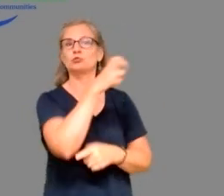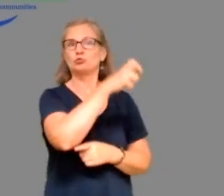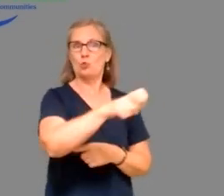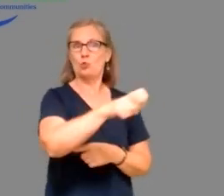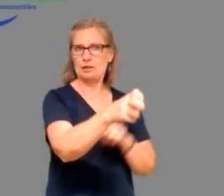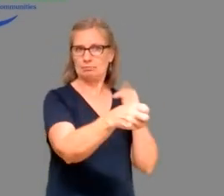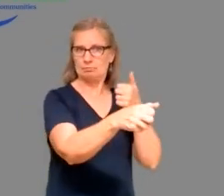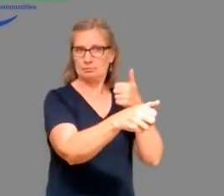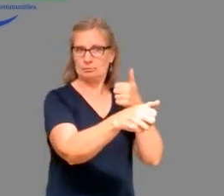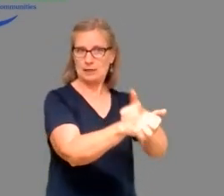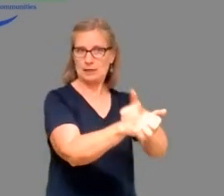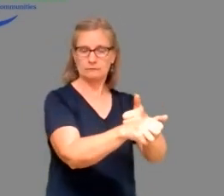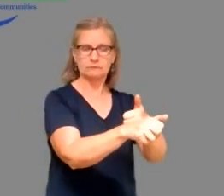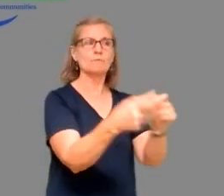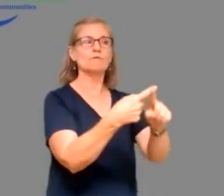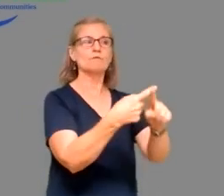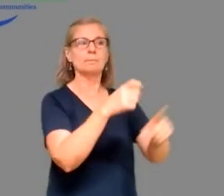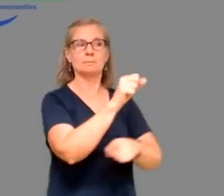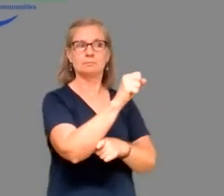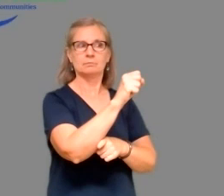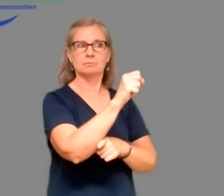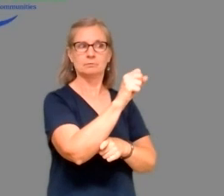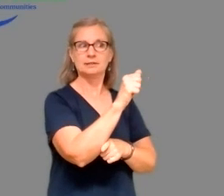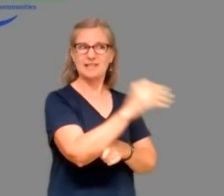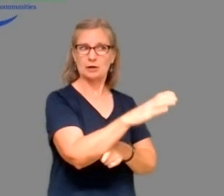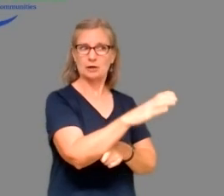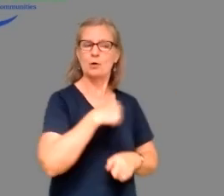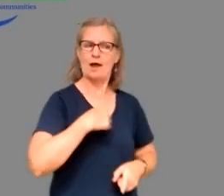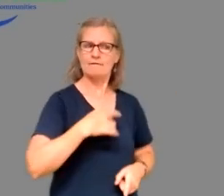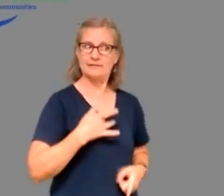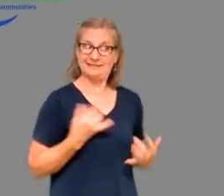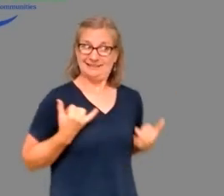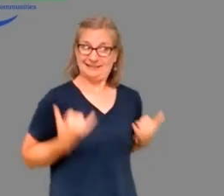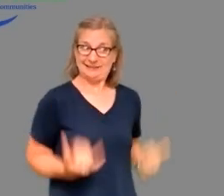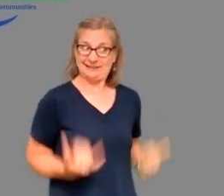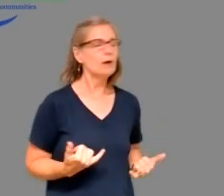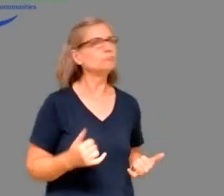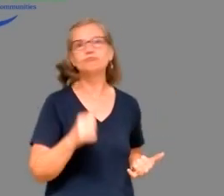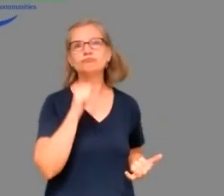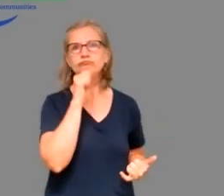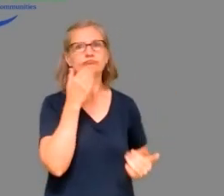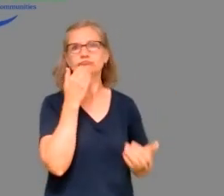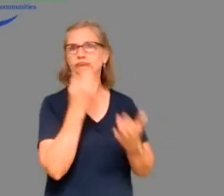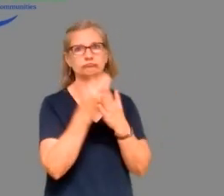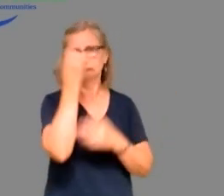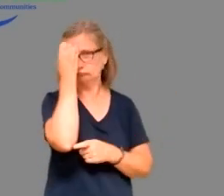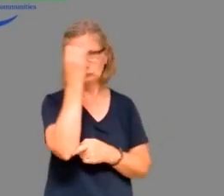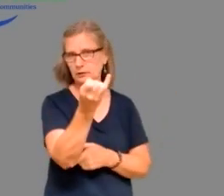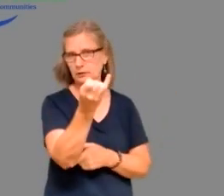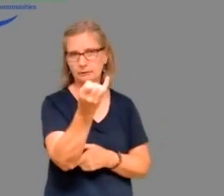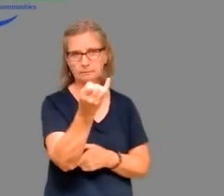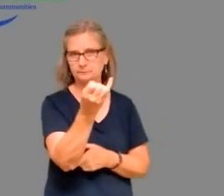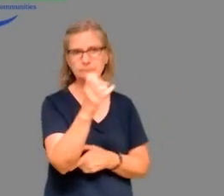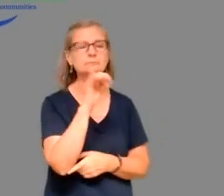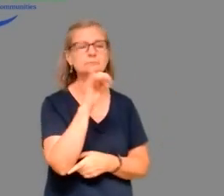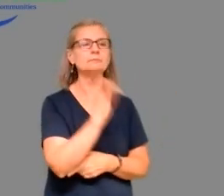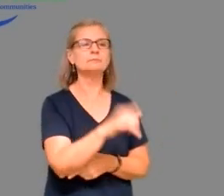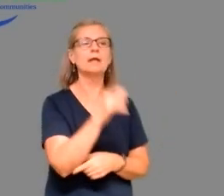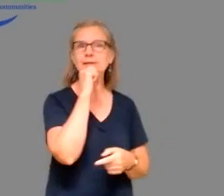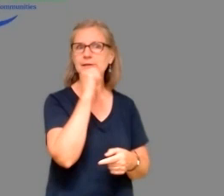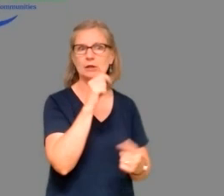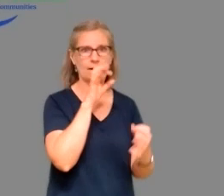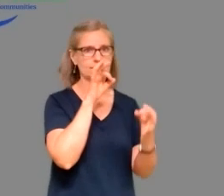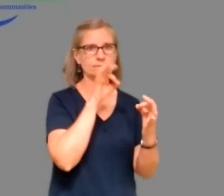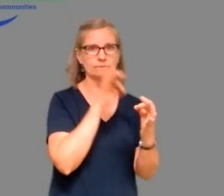be, I think, at this point, ill-advised. Currently, mm-hmm. It would not fit in the